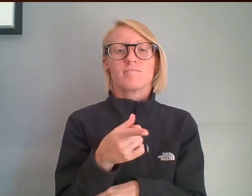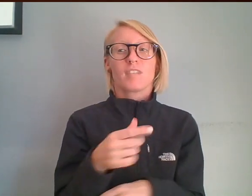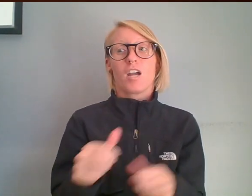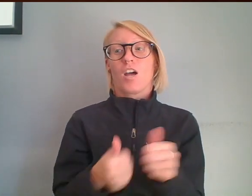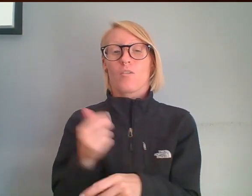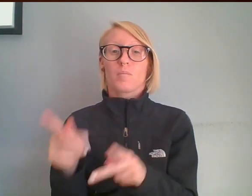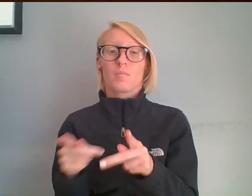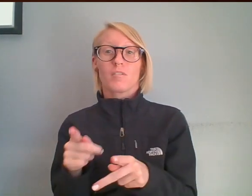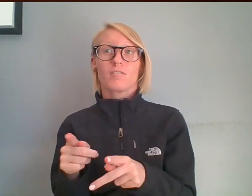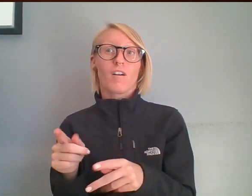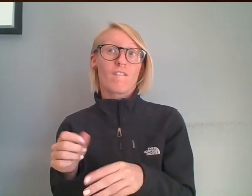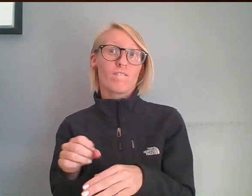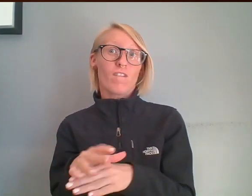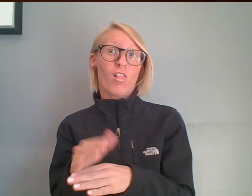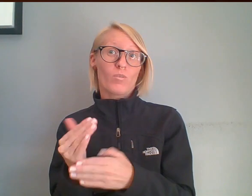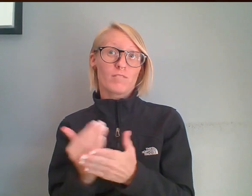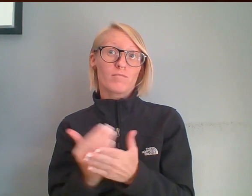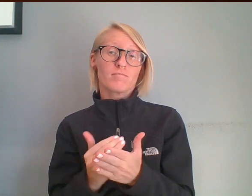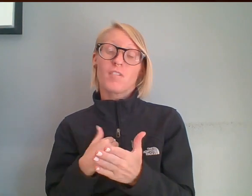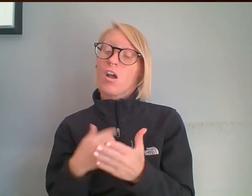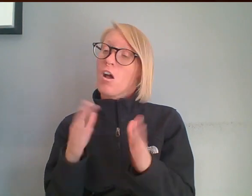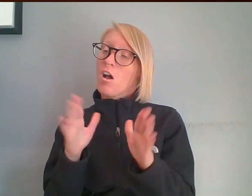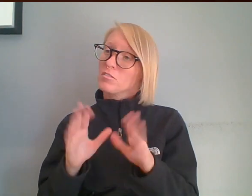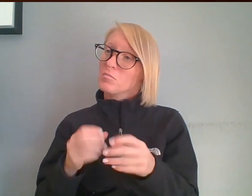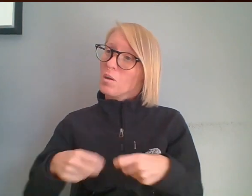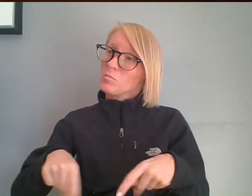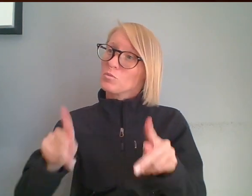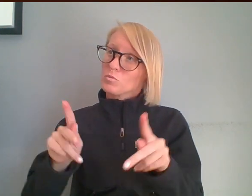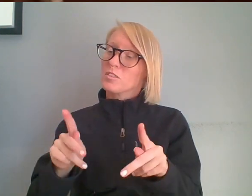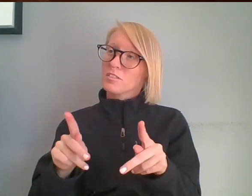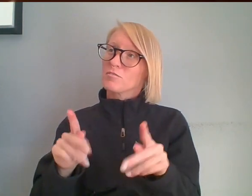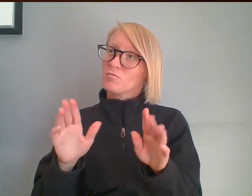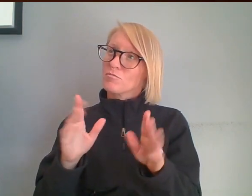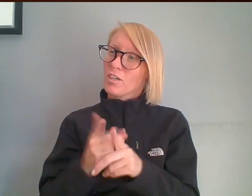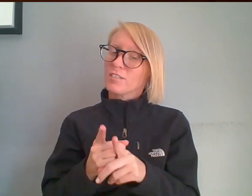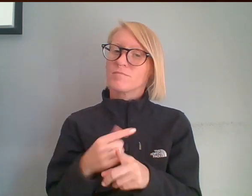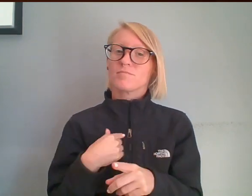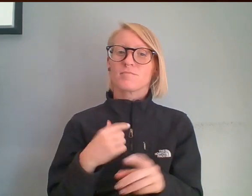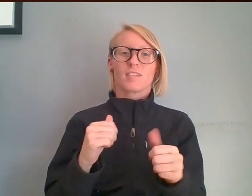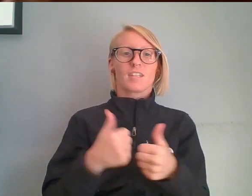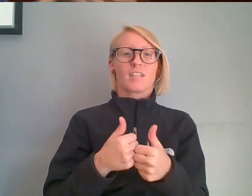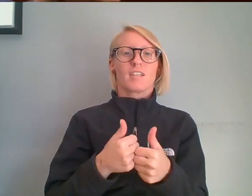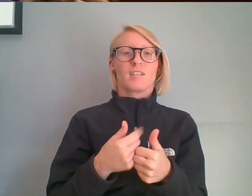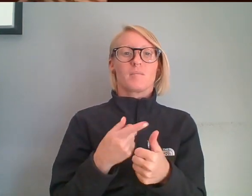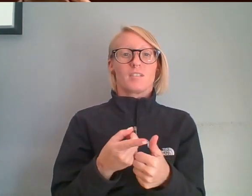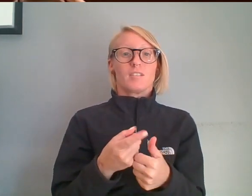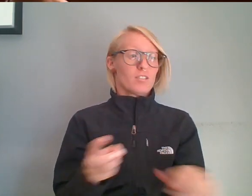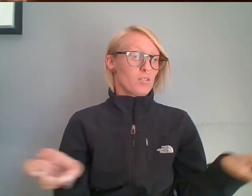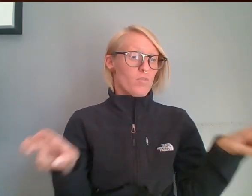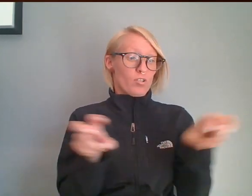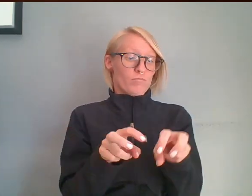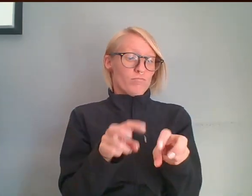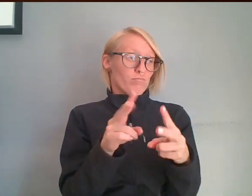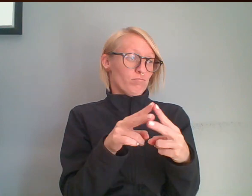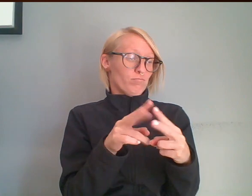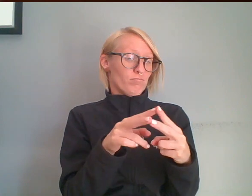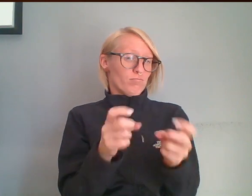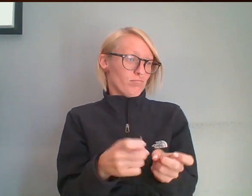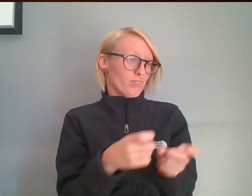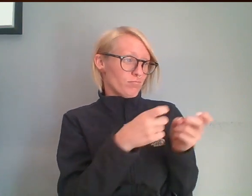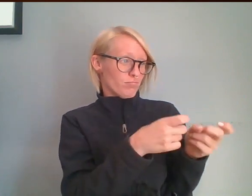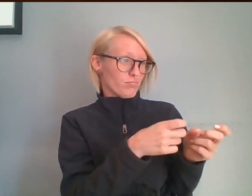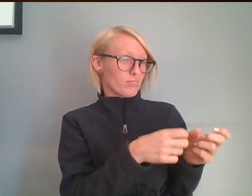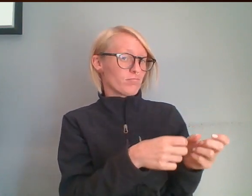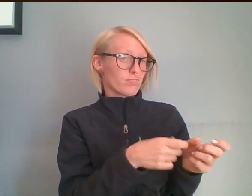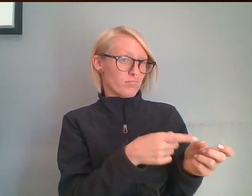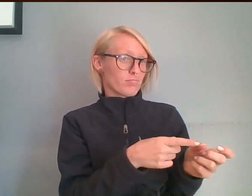this advice, are saying, what a great opportunity, right? So the game again is played like this. You and your partner will each will